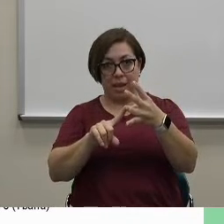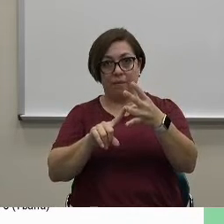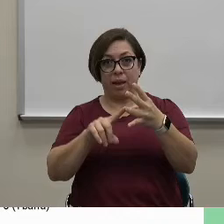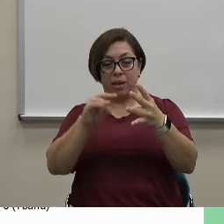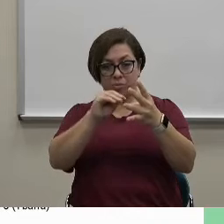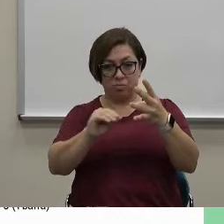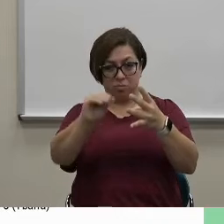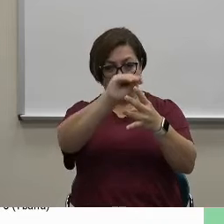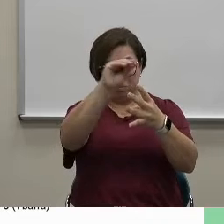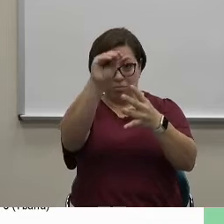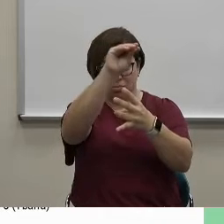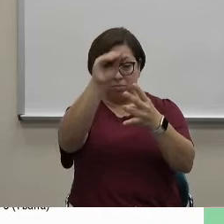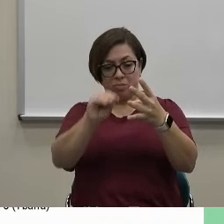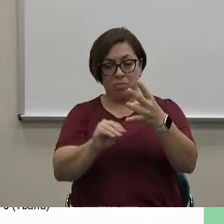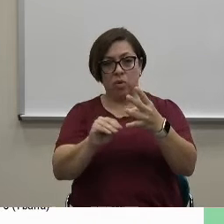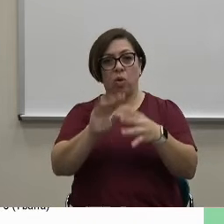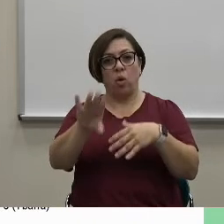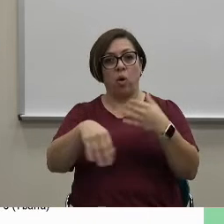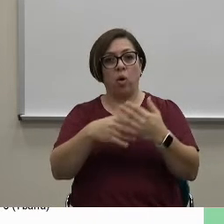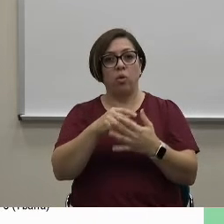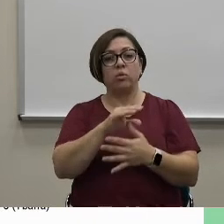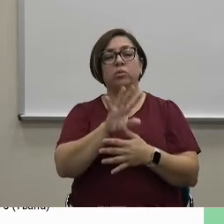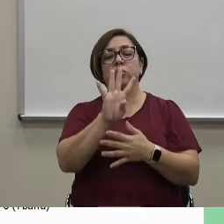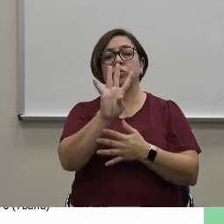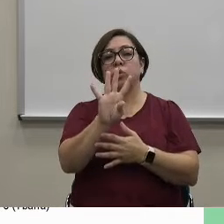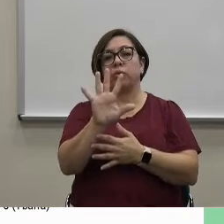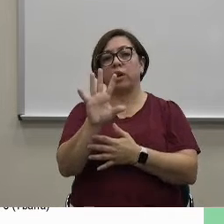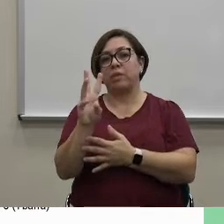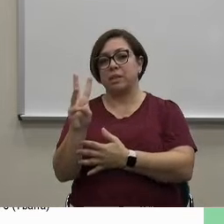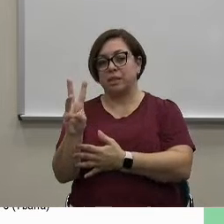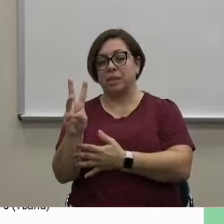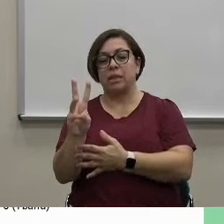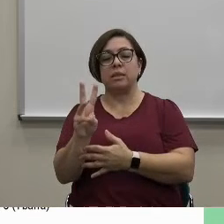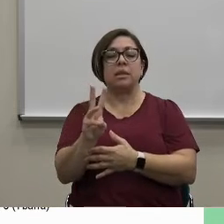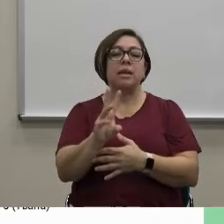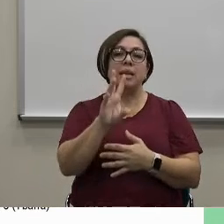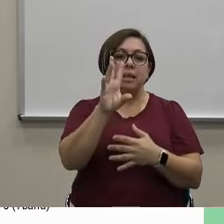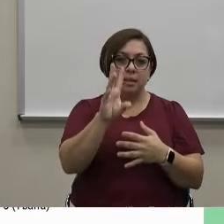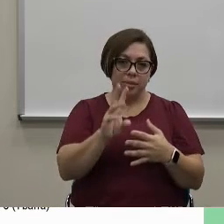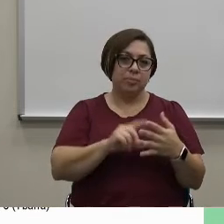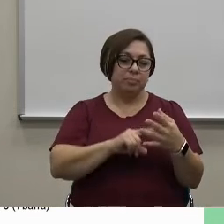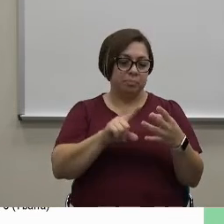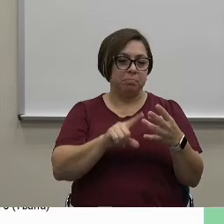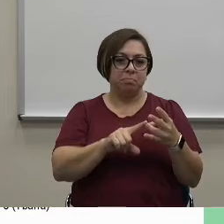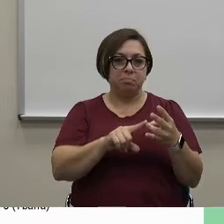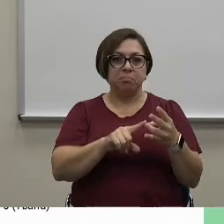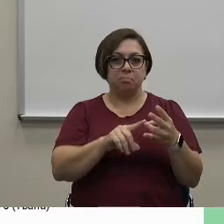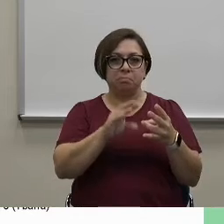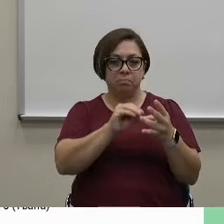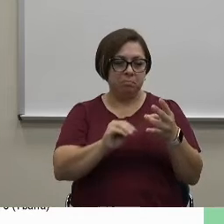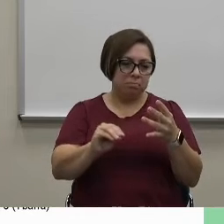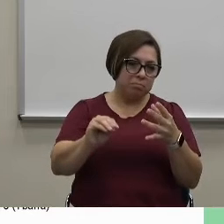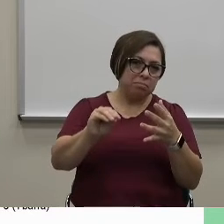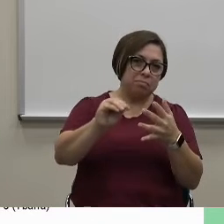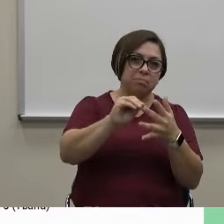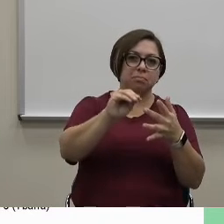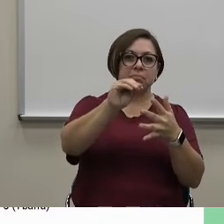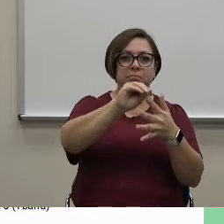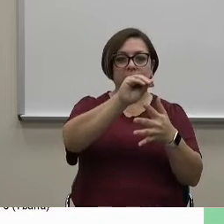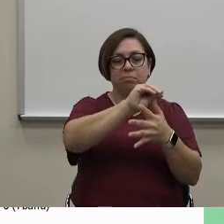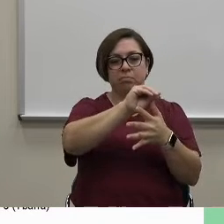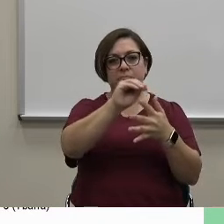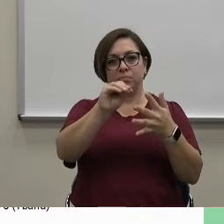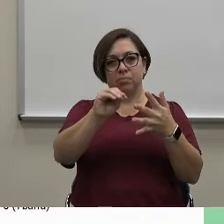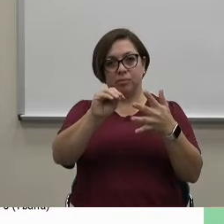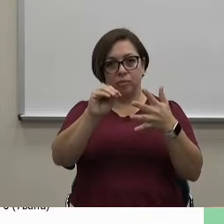can really see that graphically here, 6 taking a good piece of 7 to take some of that population and then moving it back across,